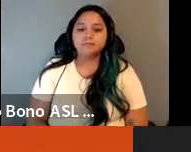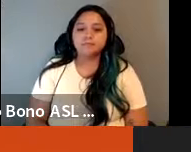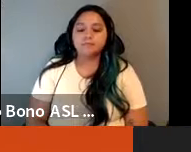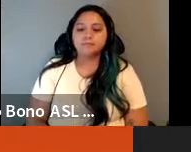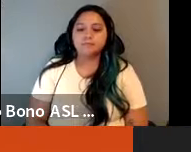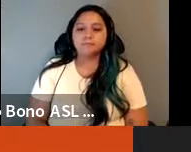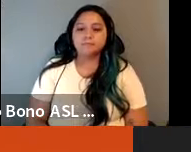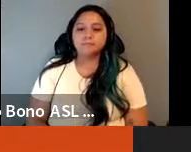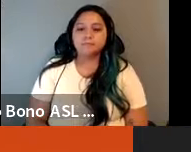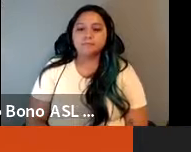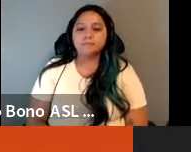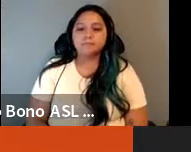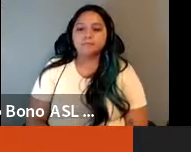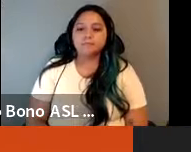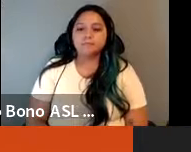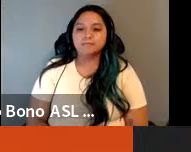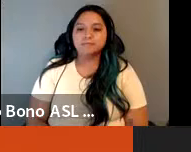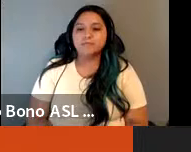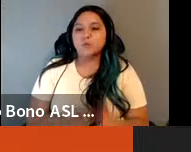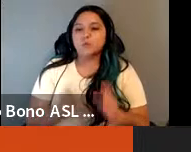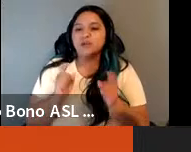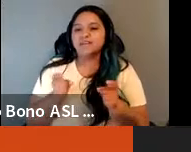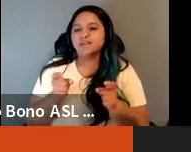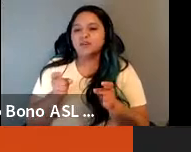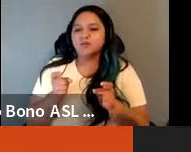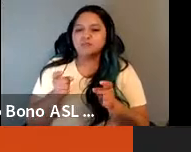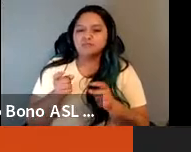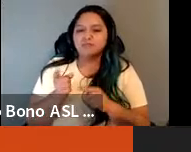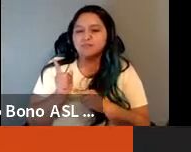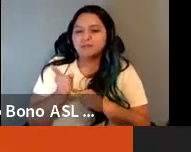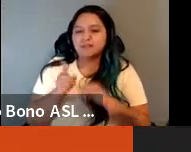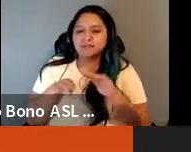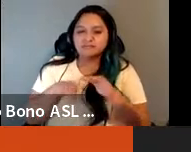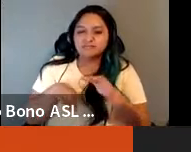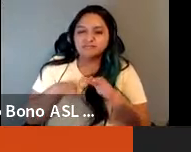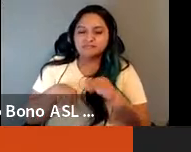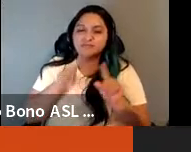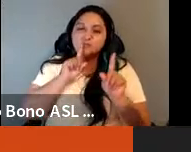answer the poll questions.